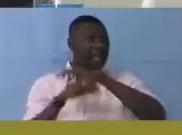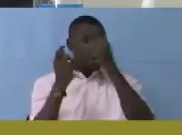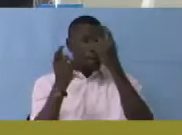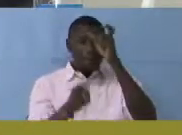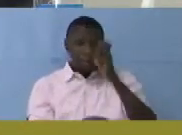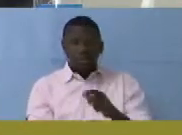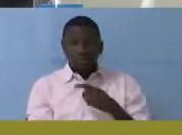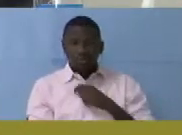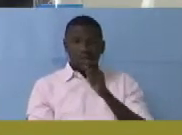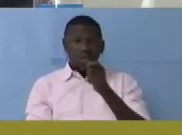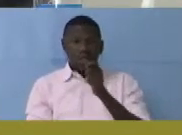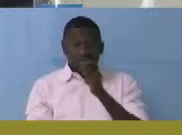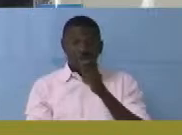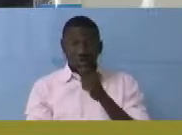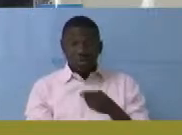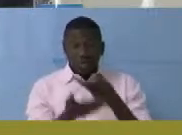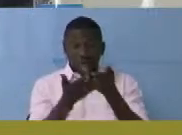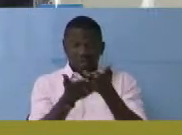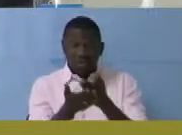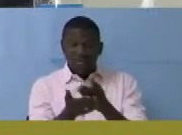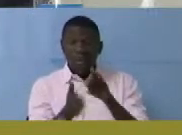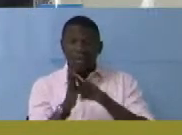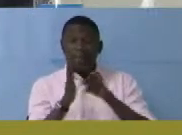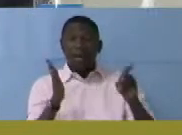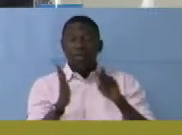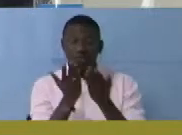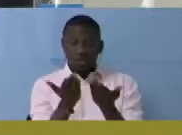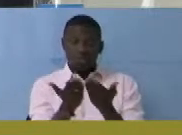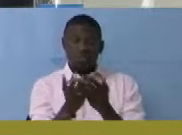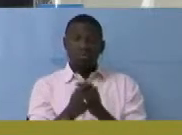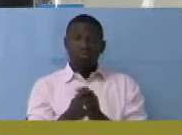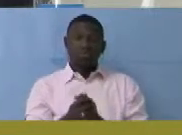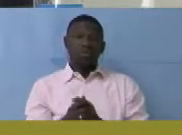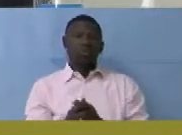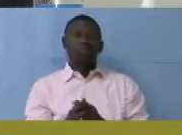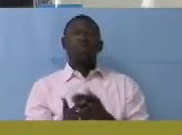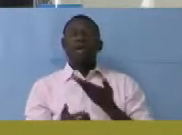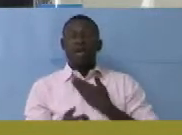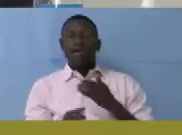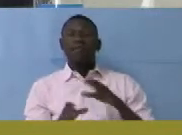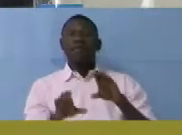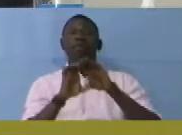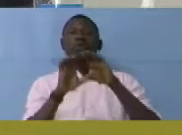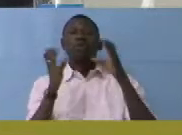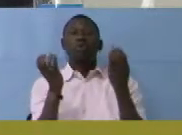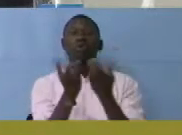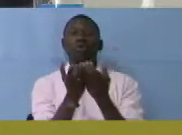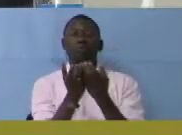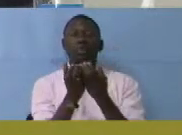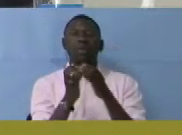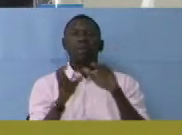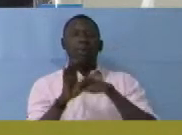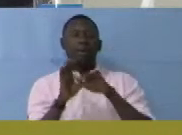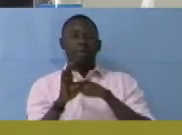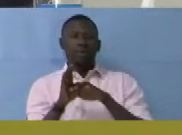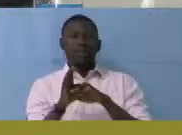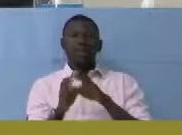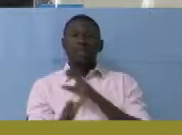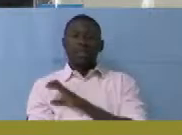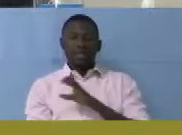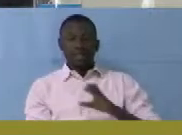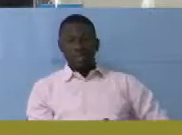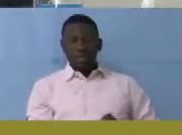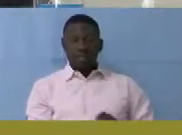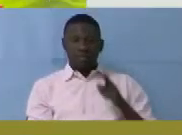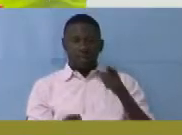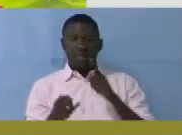idebuka mbalangani. You think you are doing your job? I have a committee. Committee ole bembulu. Kanakase Juara, the chief. Kanakase